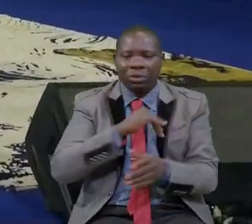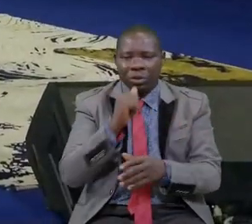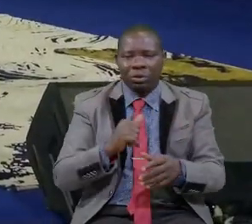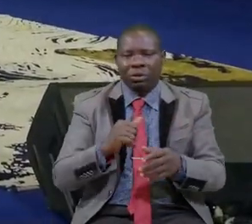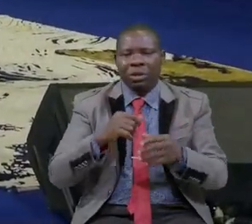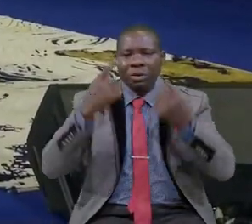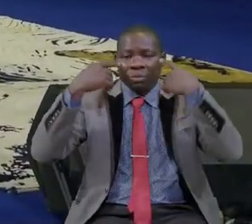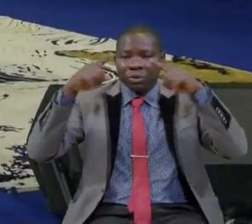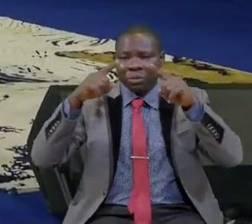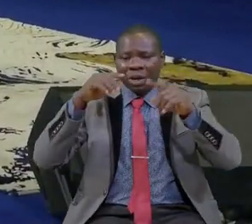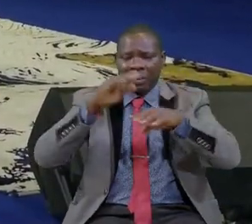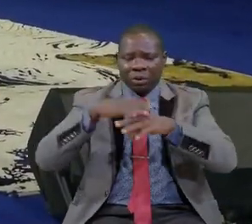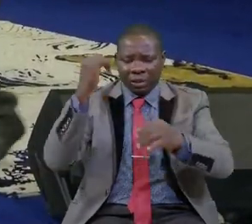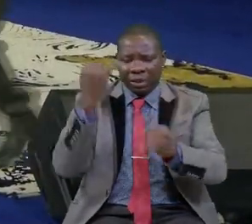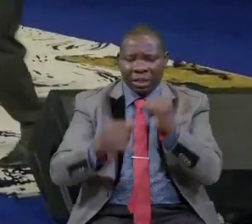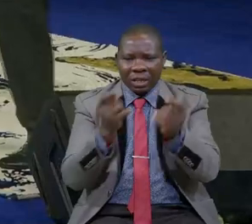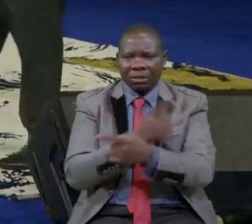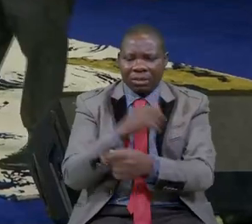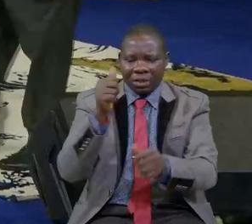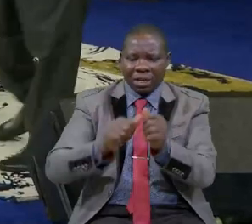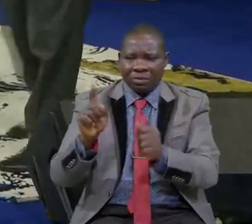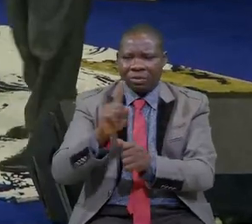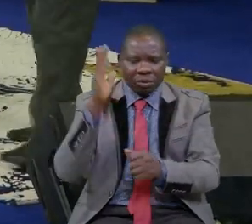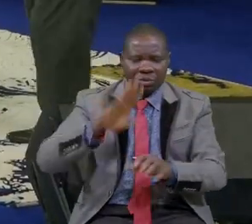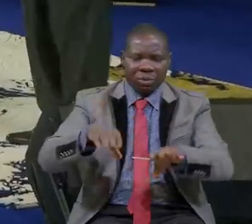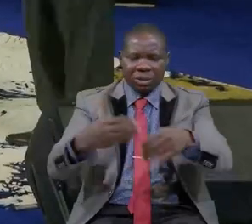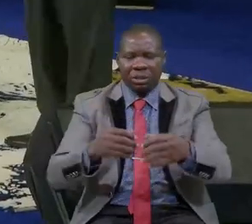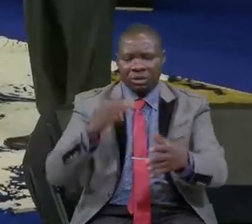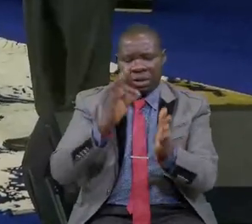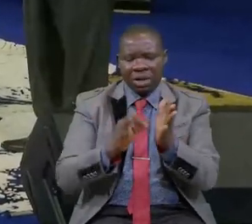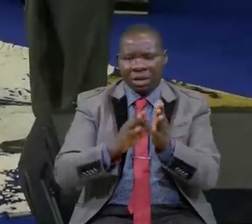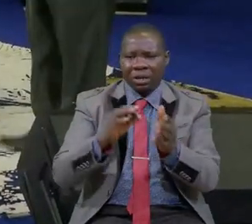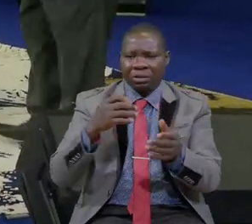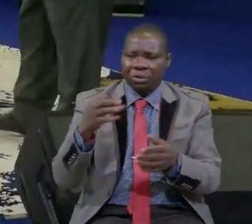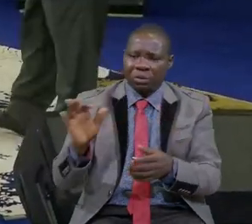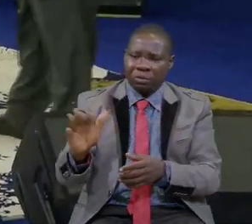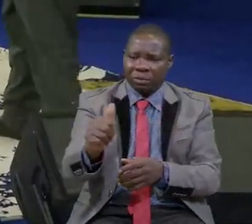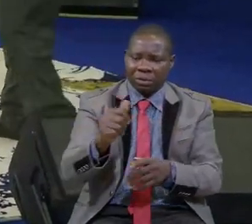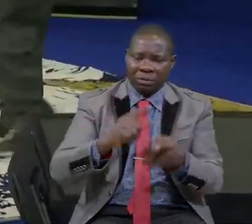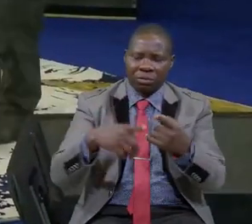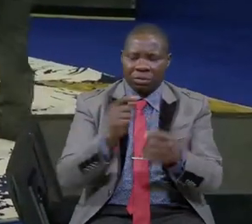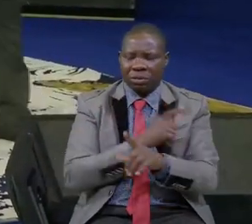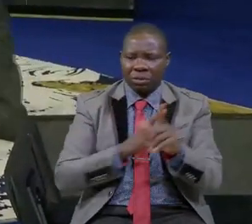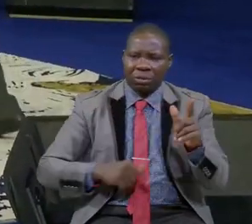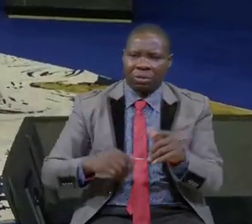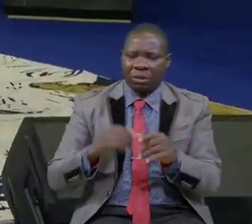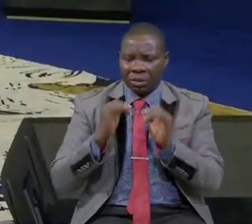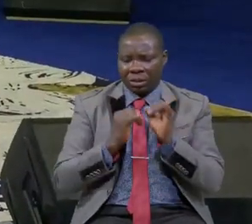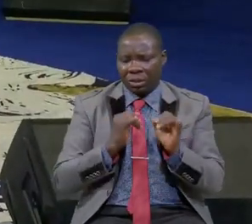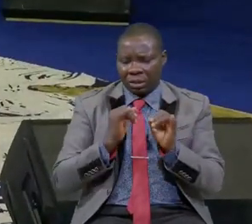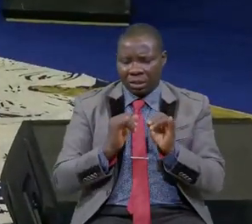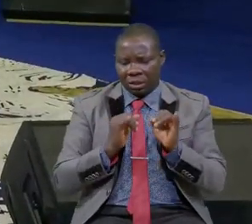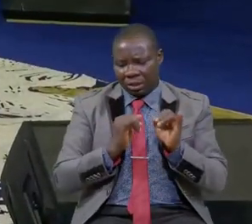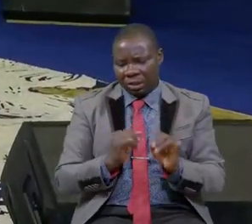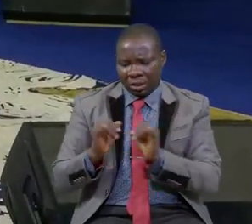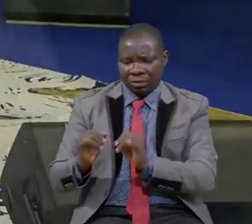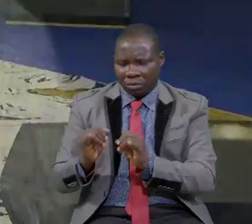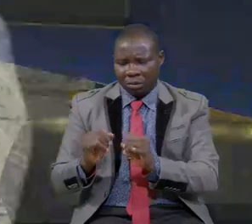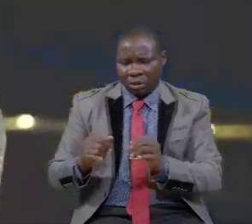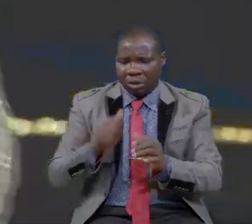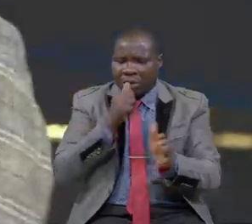give account of himself unto God. Individuals cover their sins.